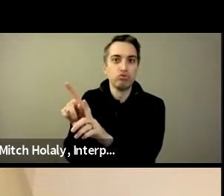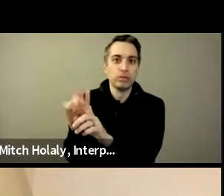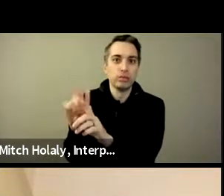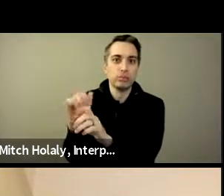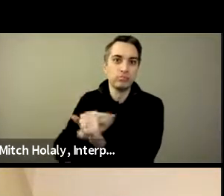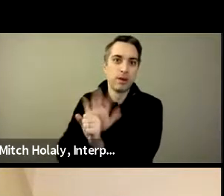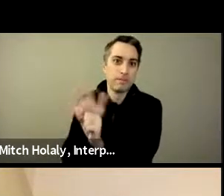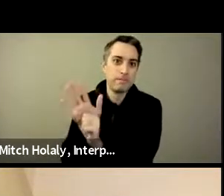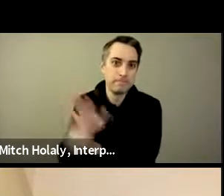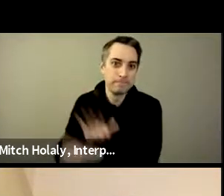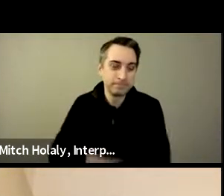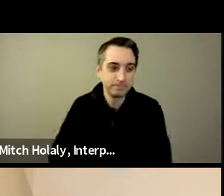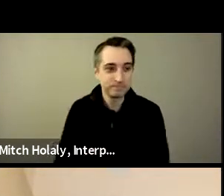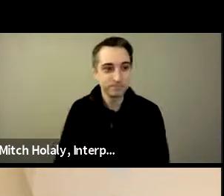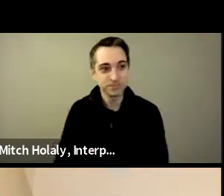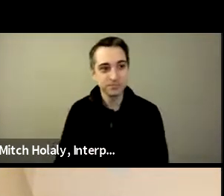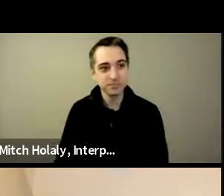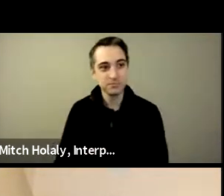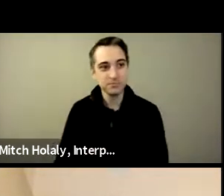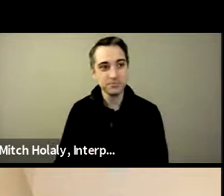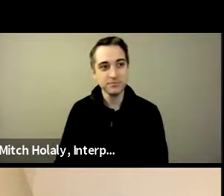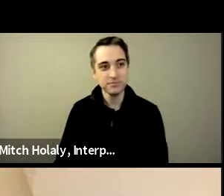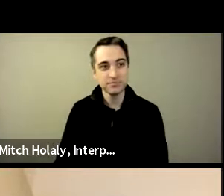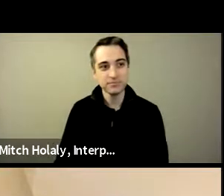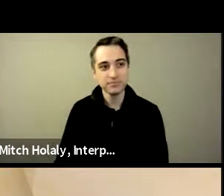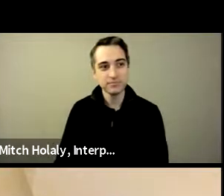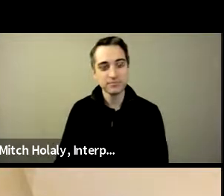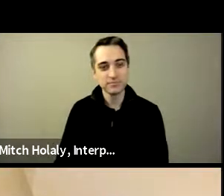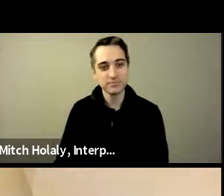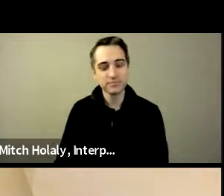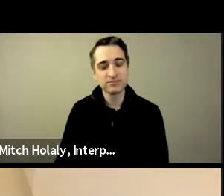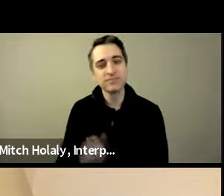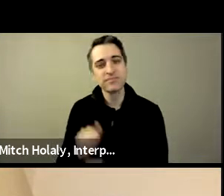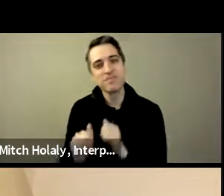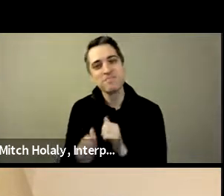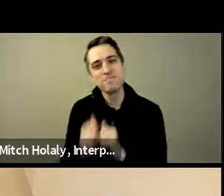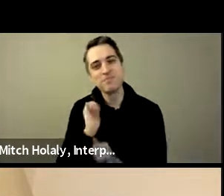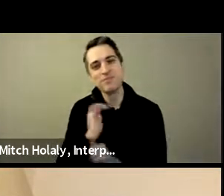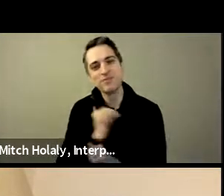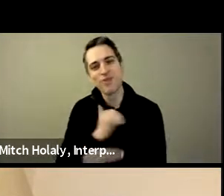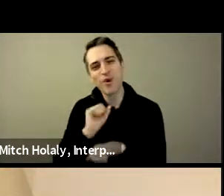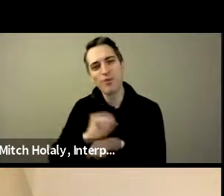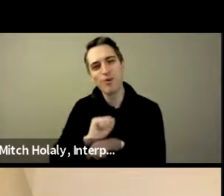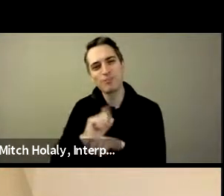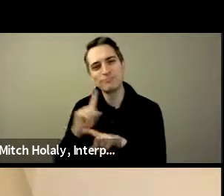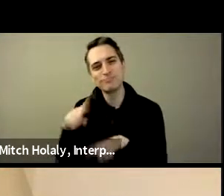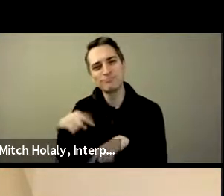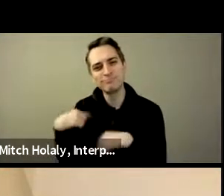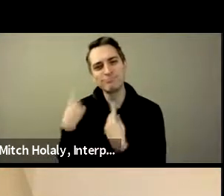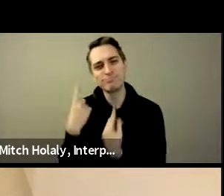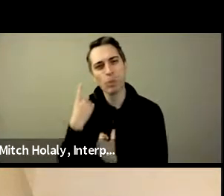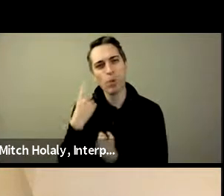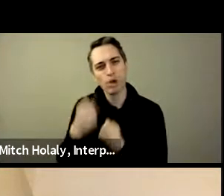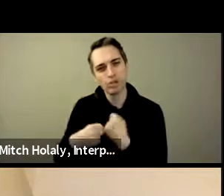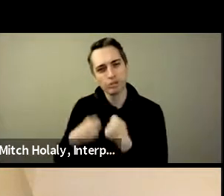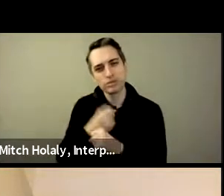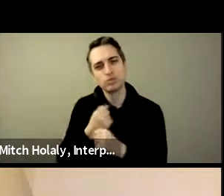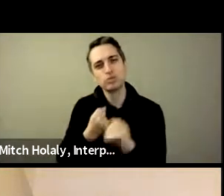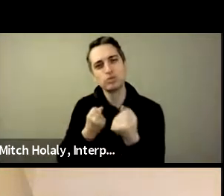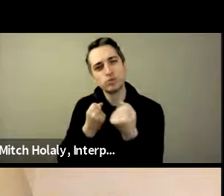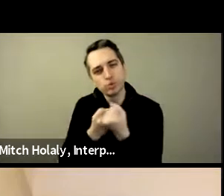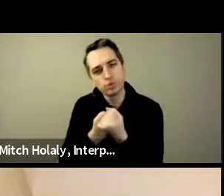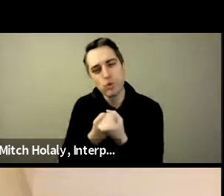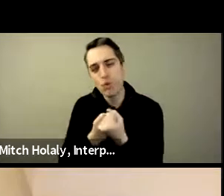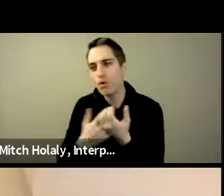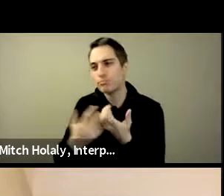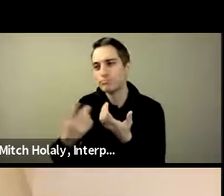So most of our work really in the past year has been to support and collaborate with